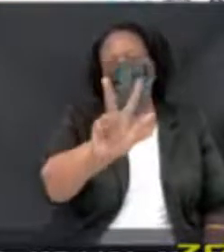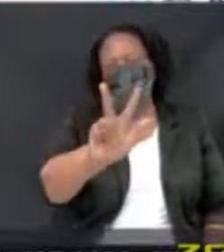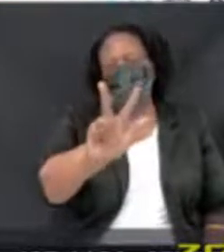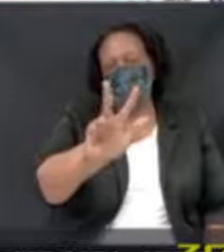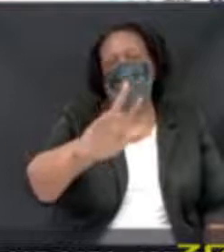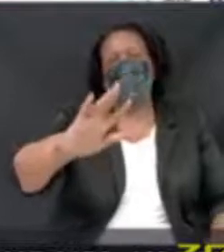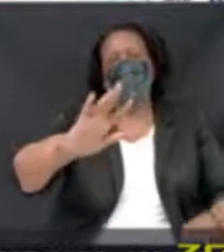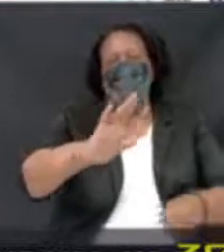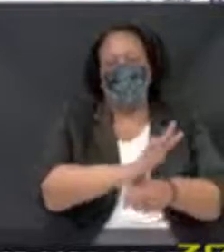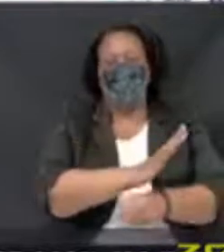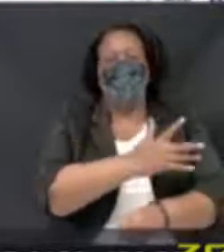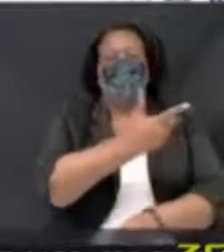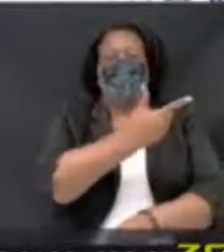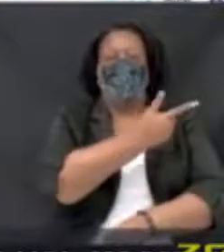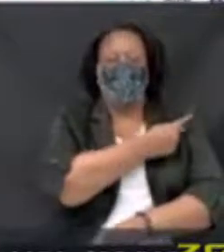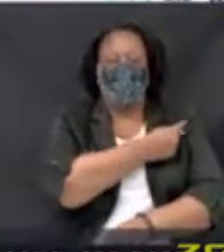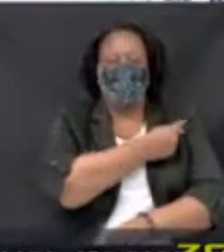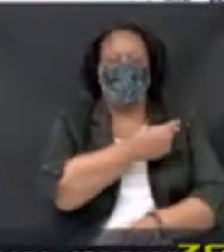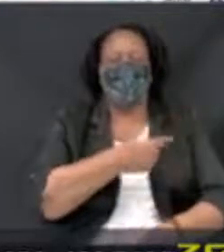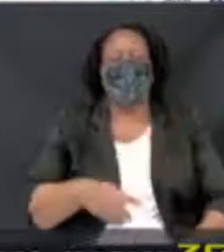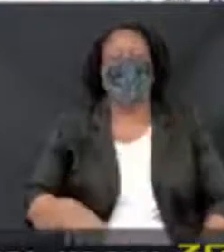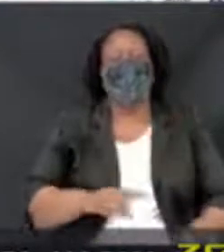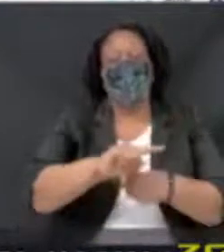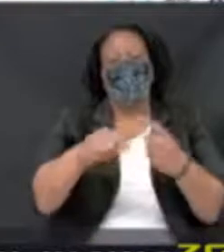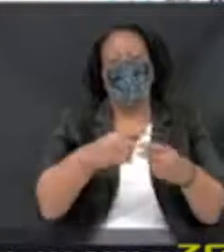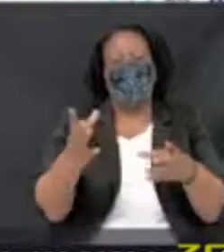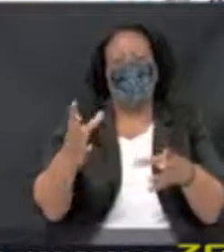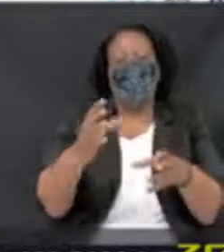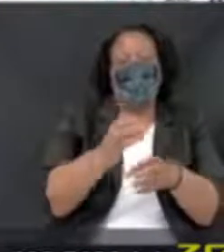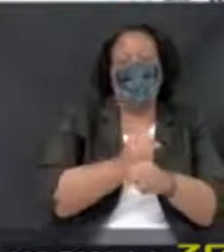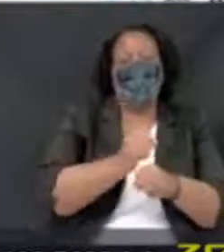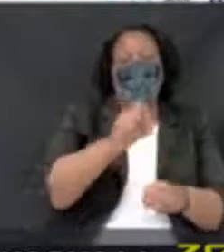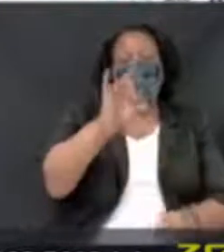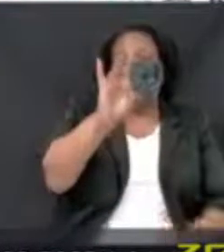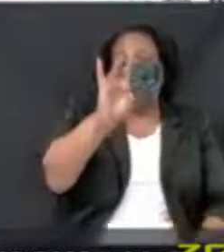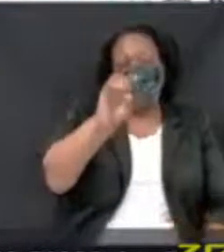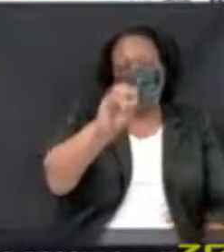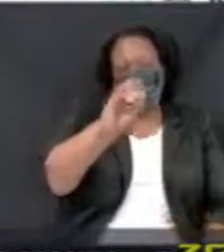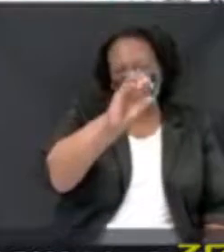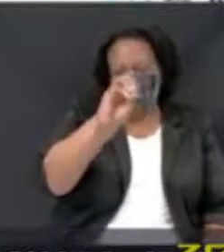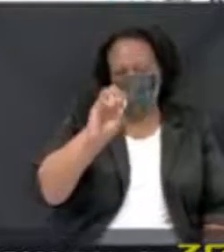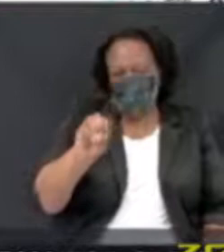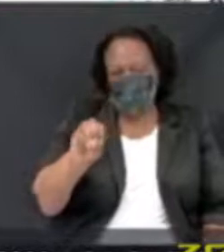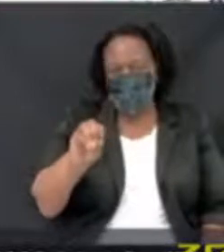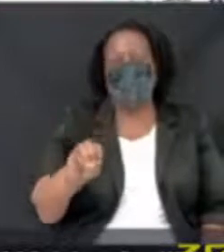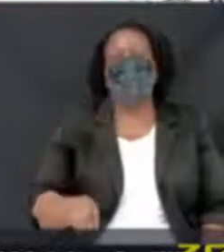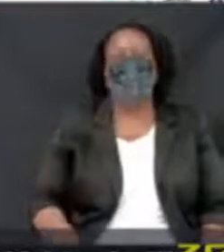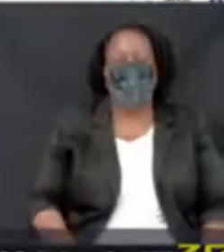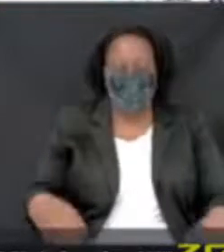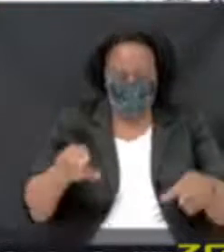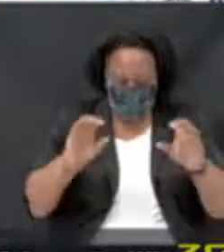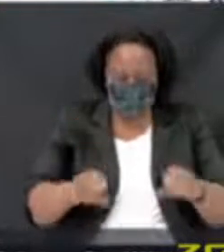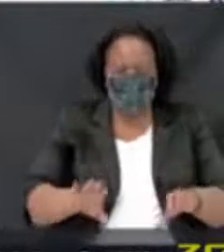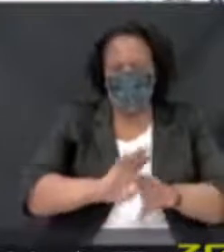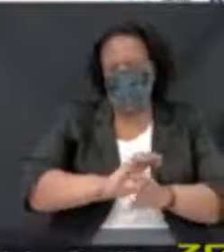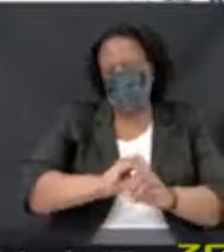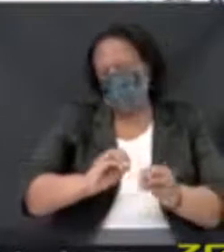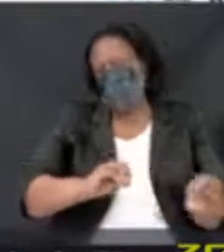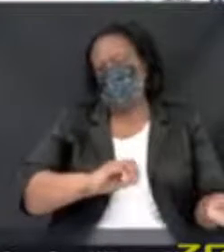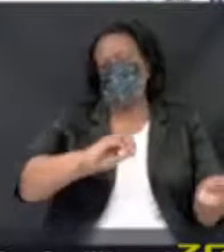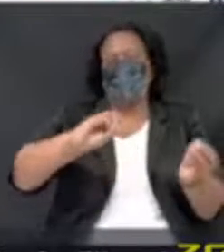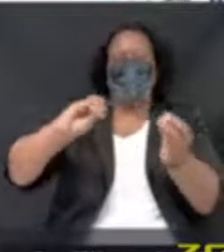the restrictions. So that is where we are at right now. So besides the entry protocols and